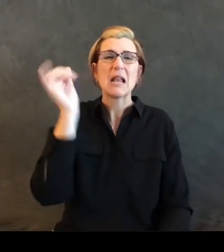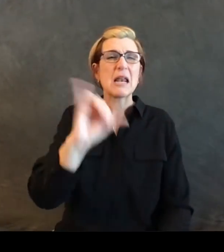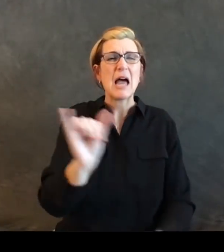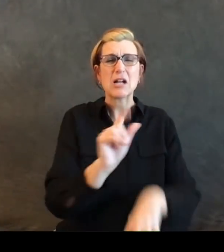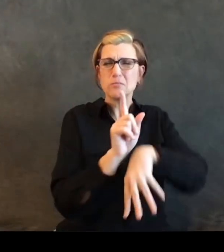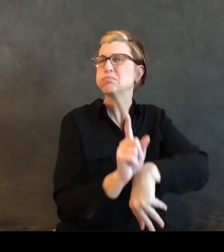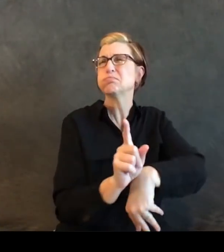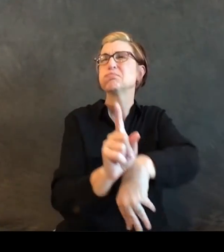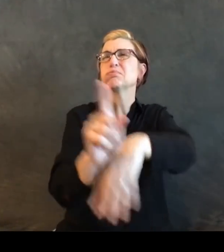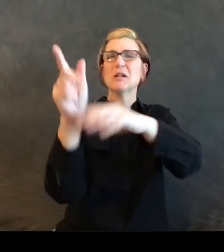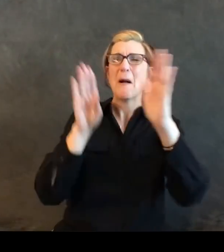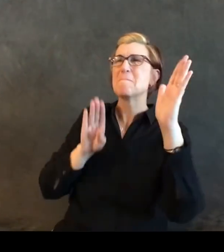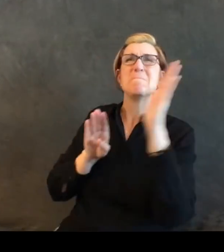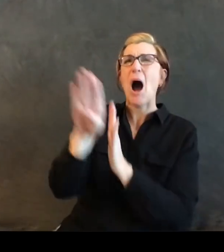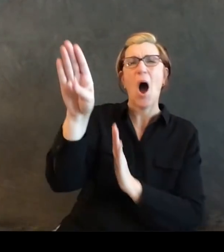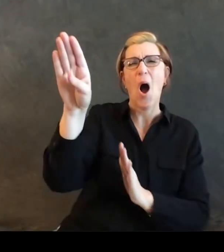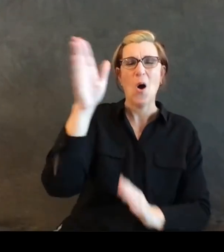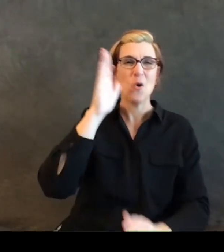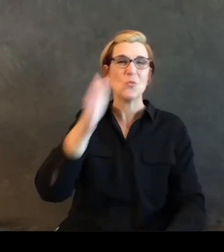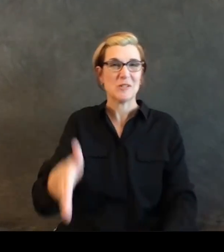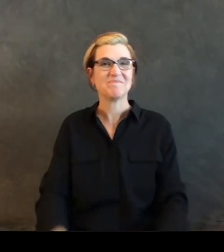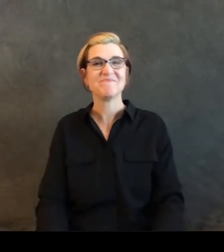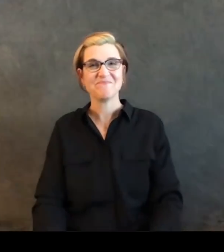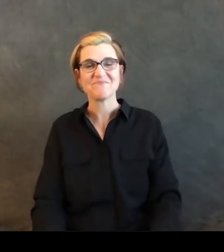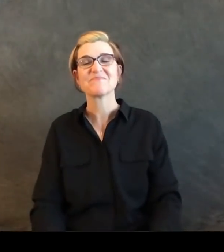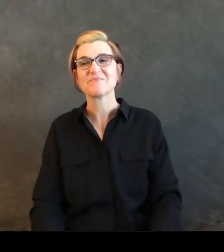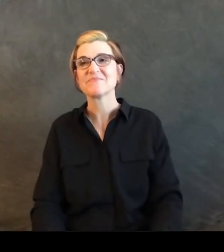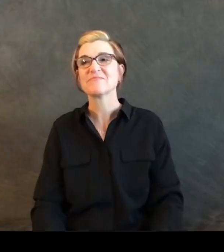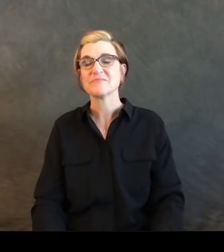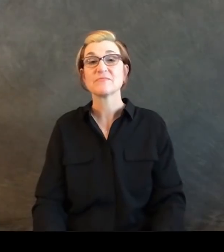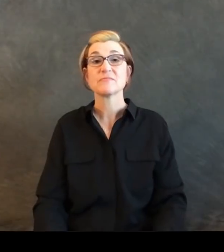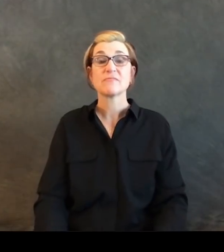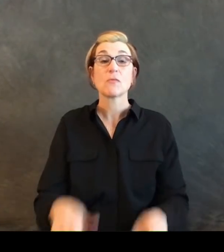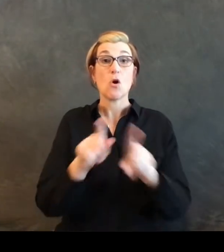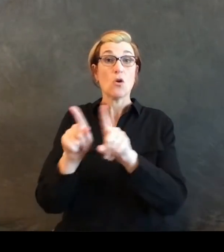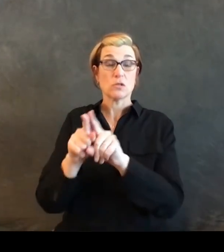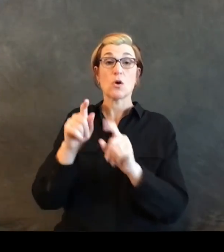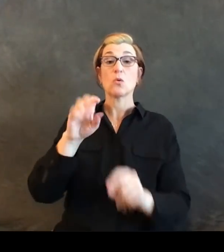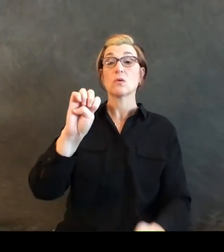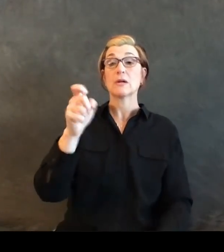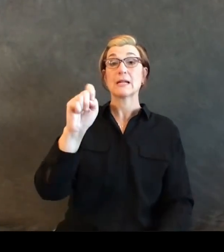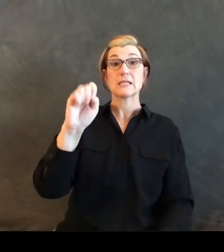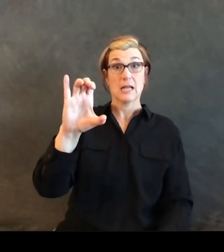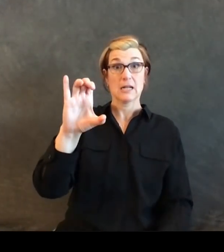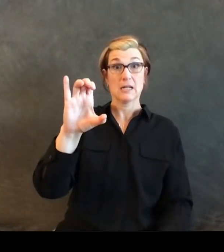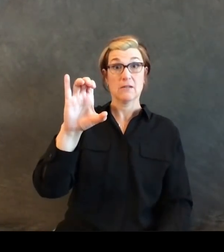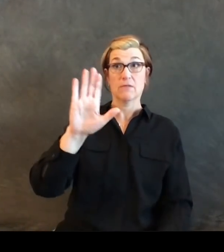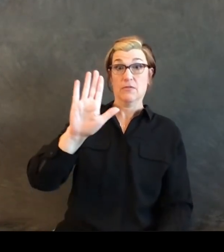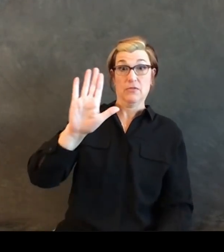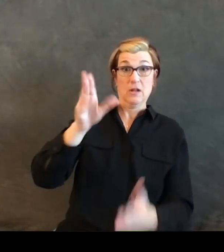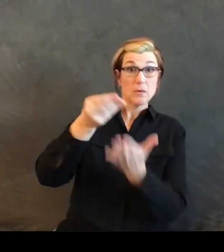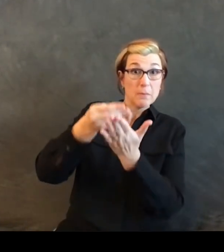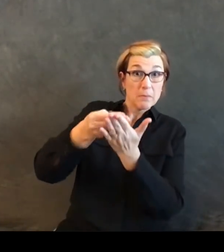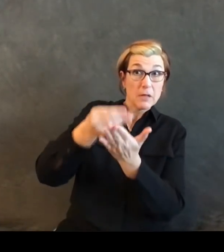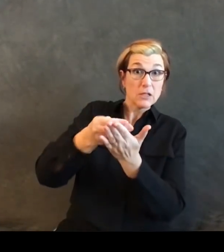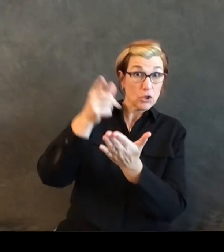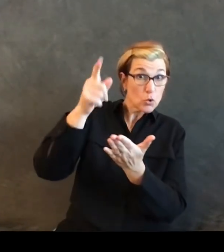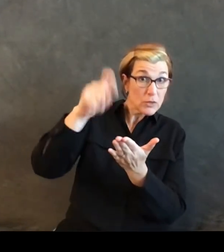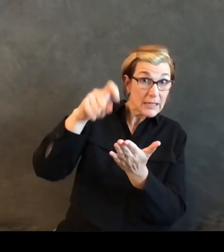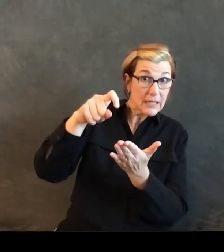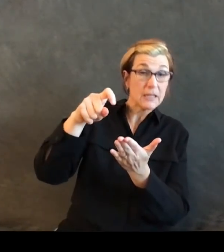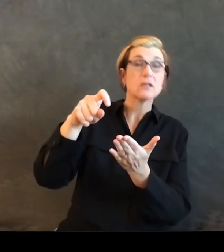new limits on executive compensation also. They need the money. They're going to have to sort of just make things